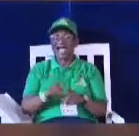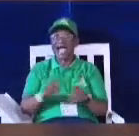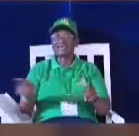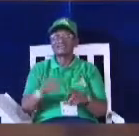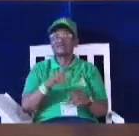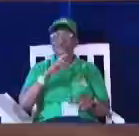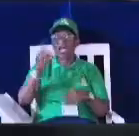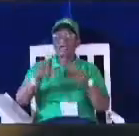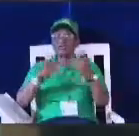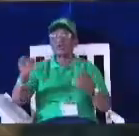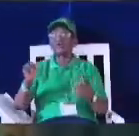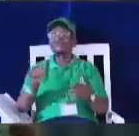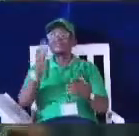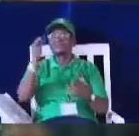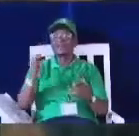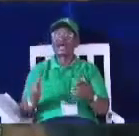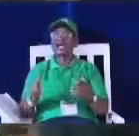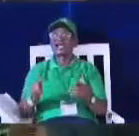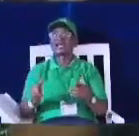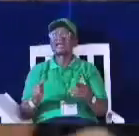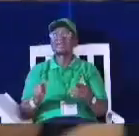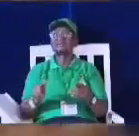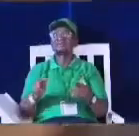receive your healing.